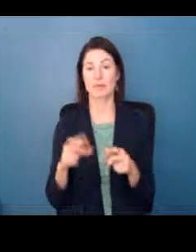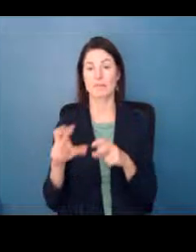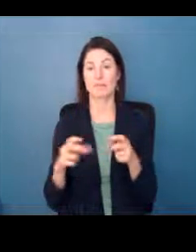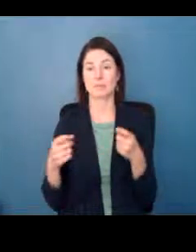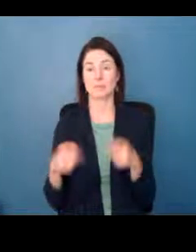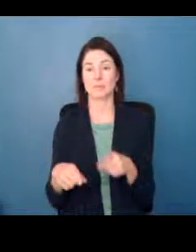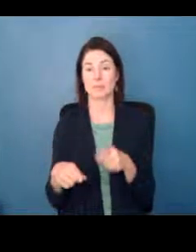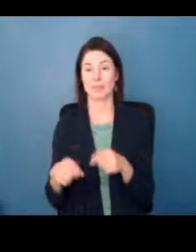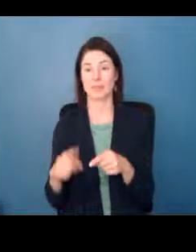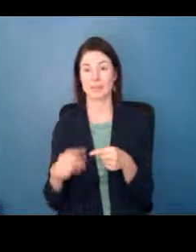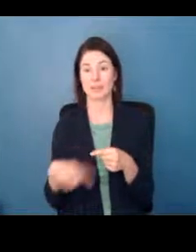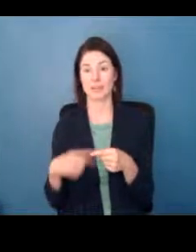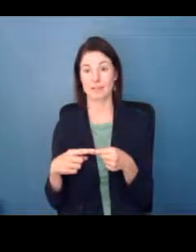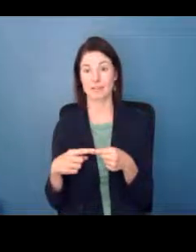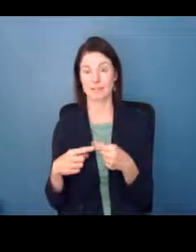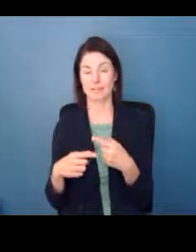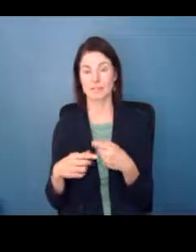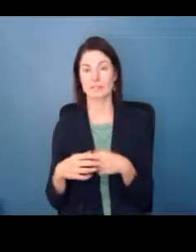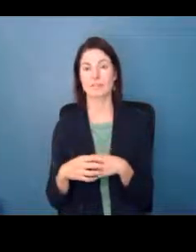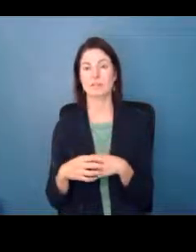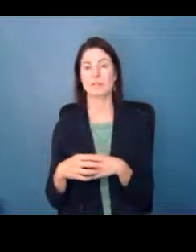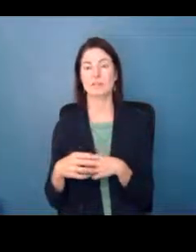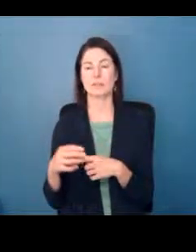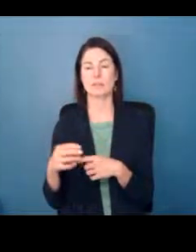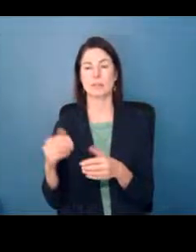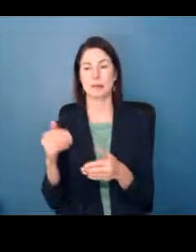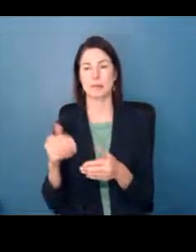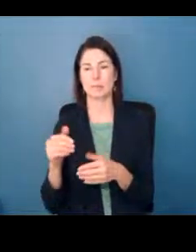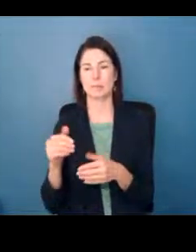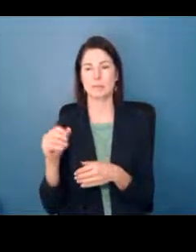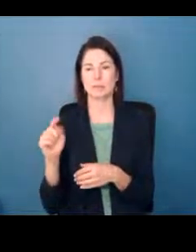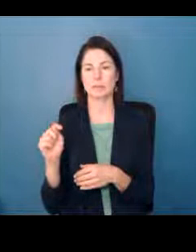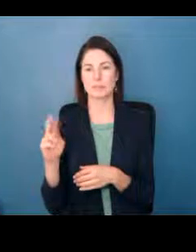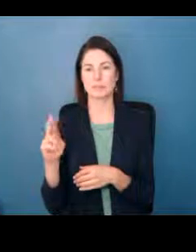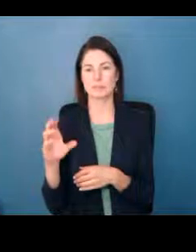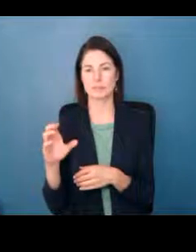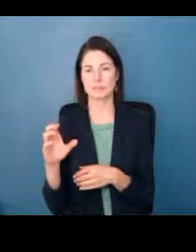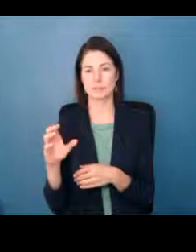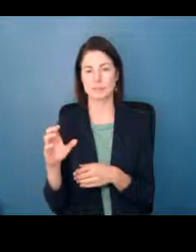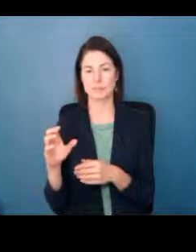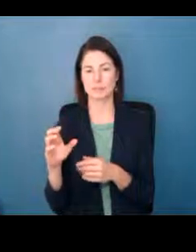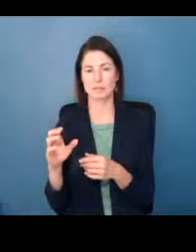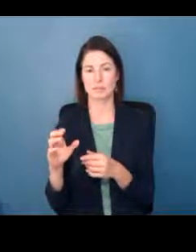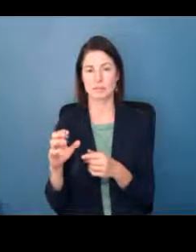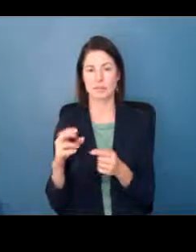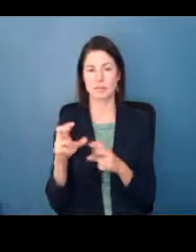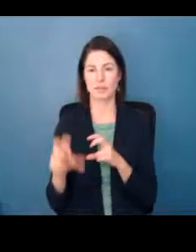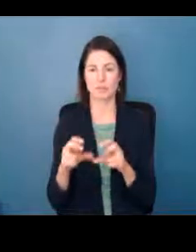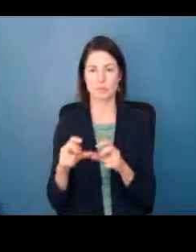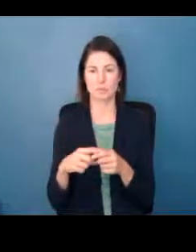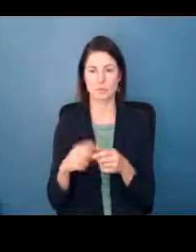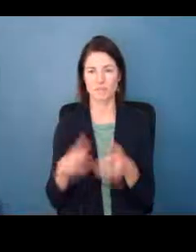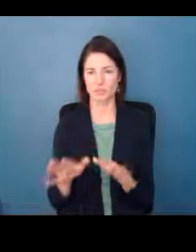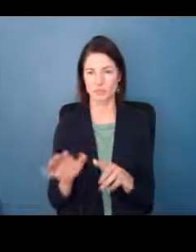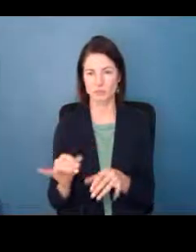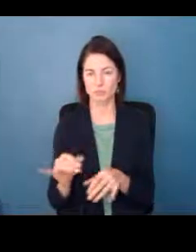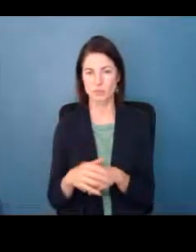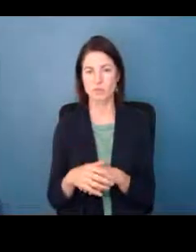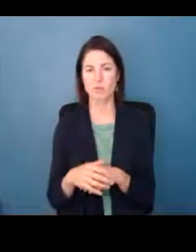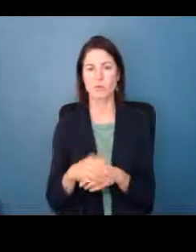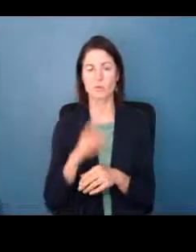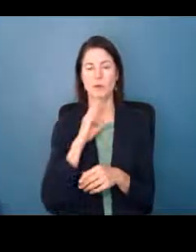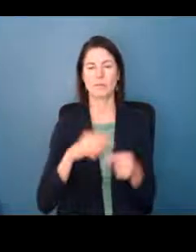that cycle, also the upcoming TIRCP investments will be done by then. We already have a cycle